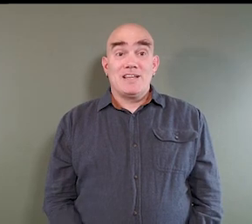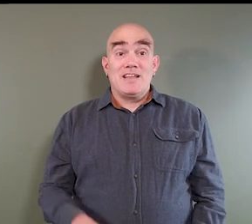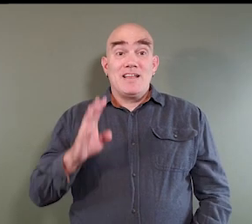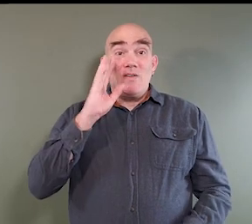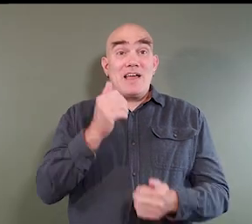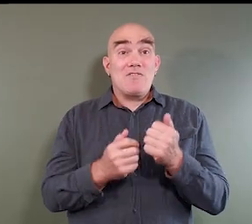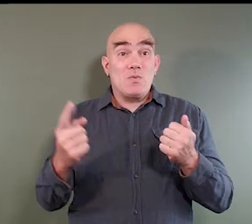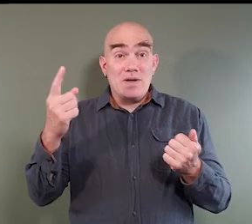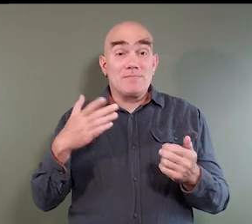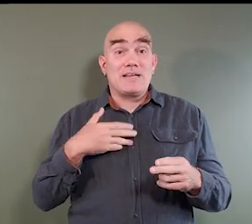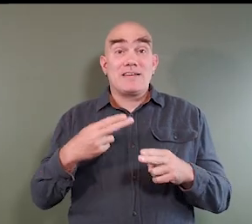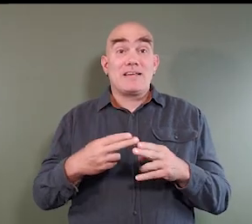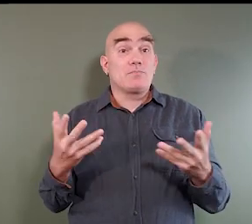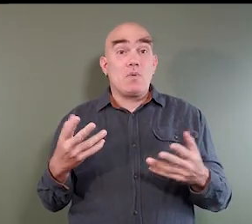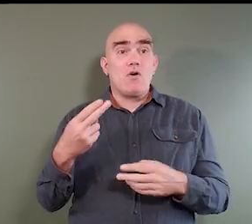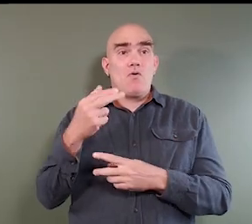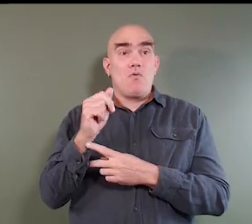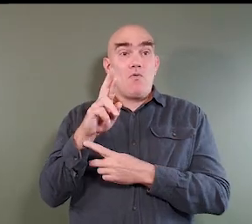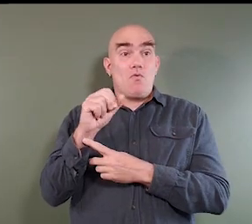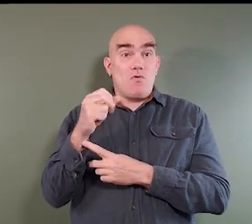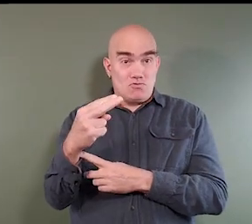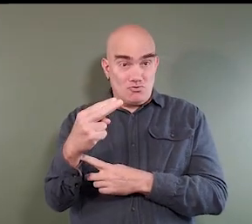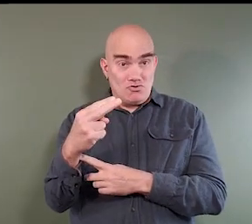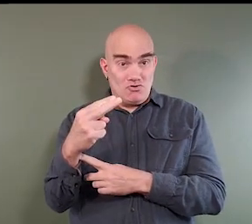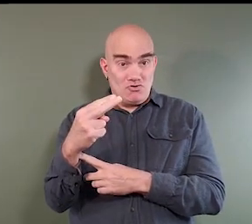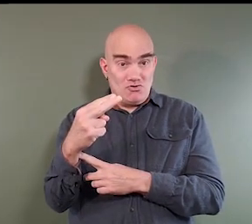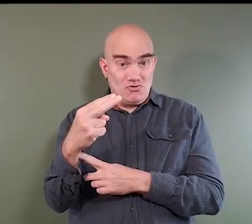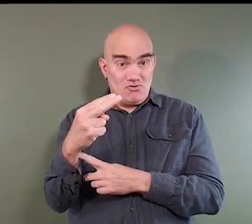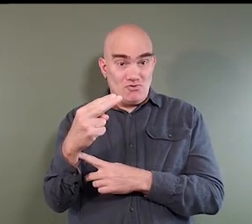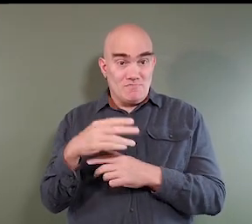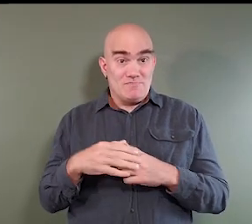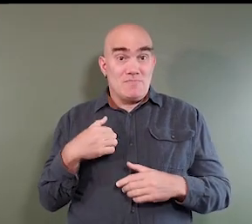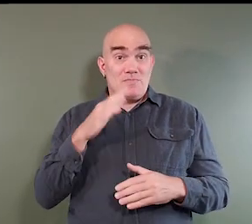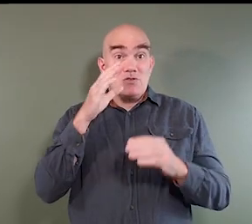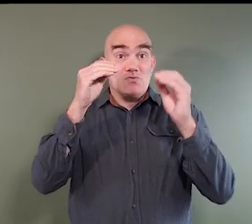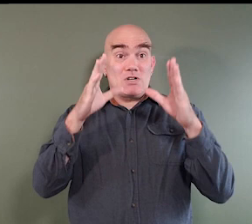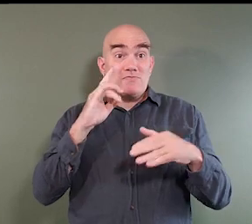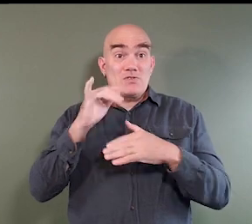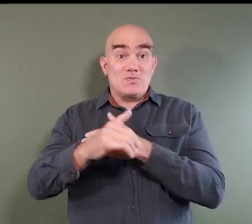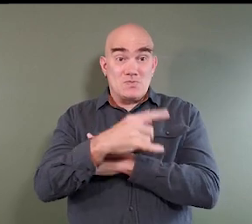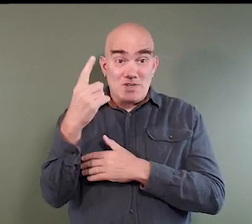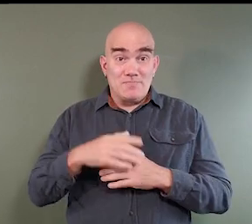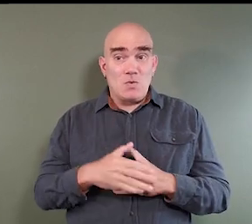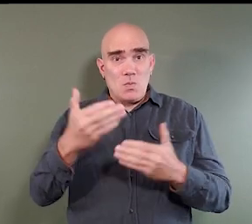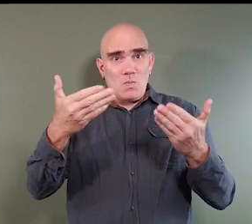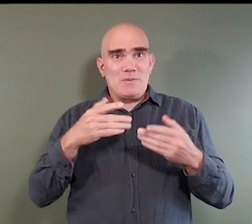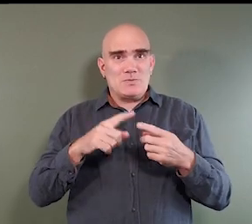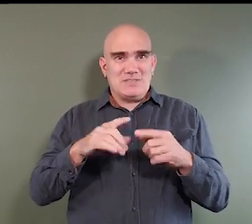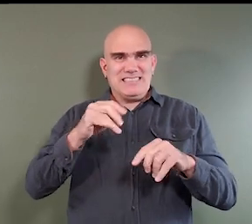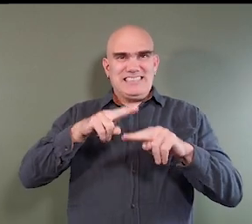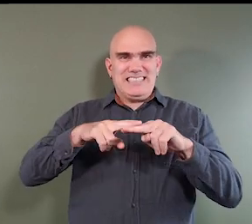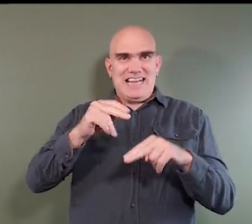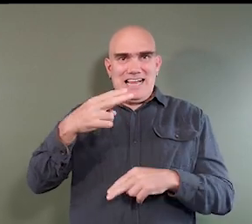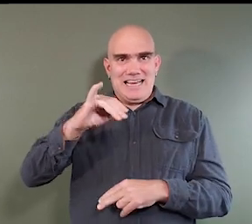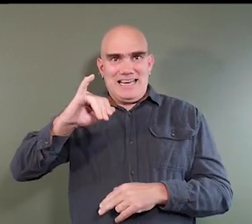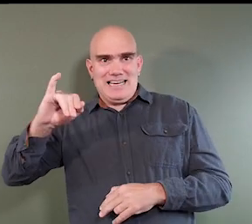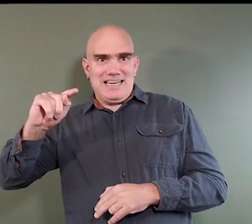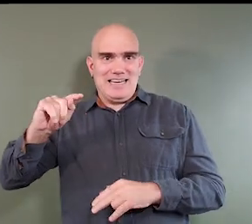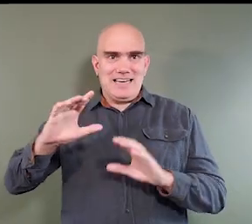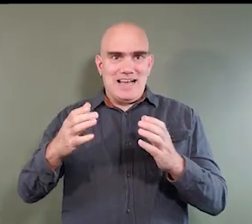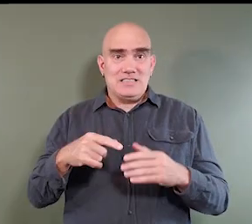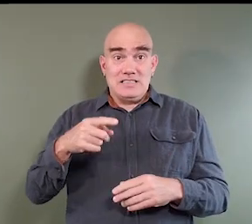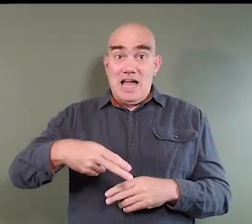Hello, everyone. My name is Harsh. I will be your instructor for the day. Welcome to the Sit and HIIT class. This